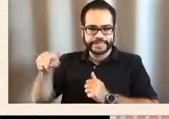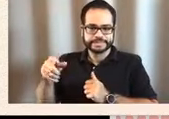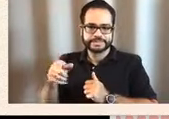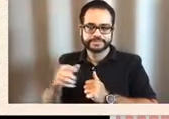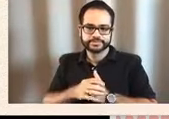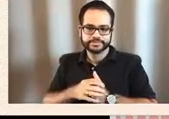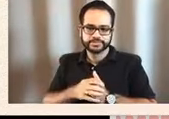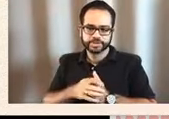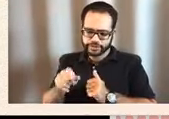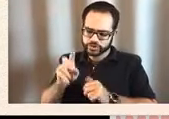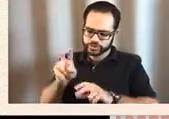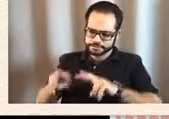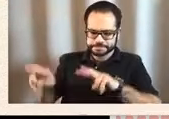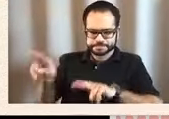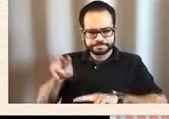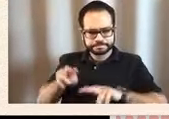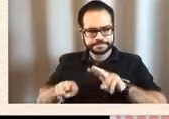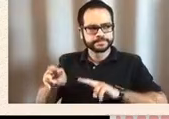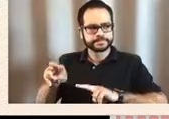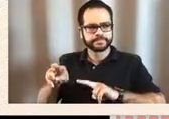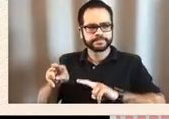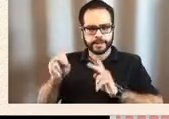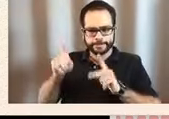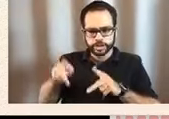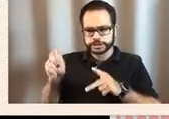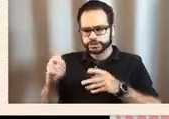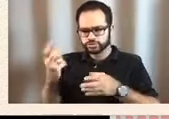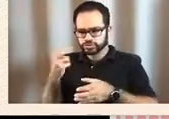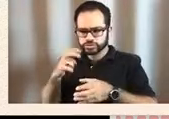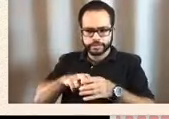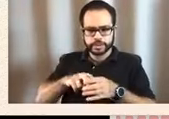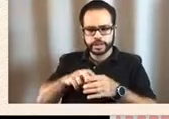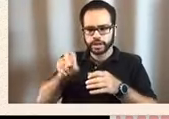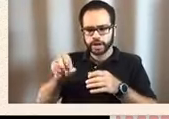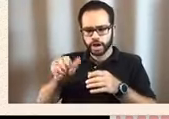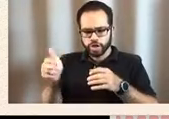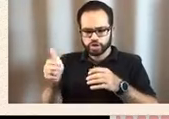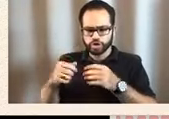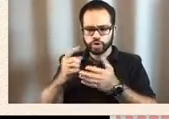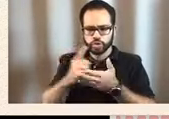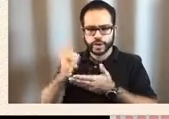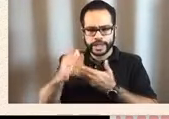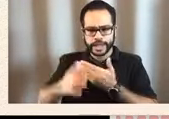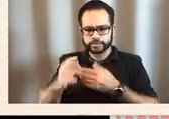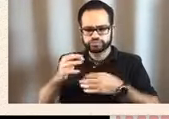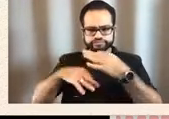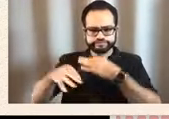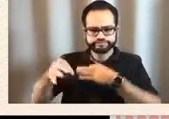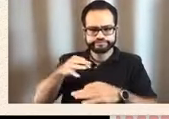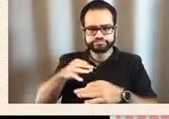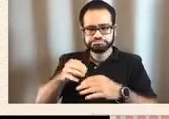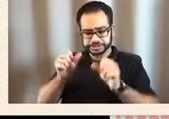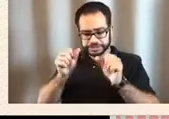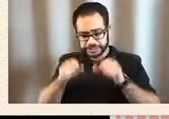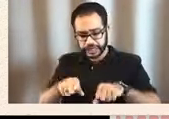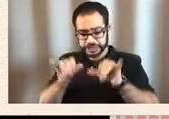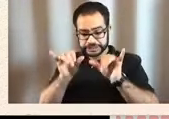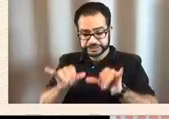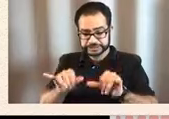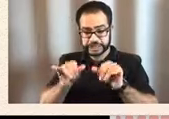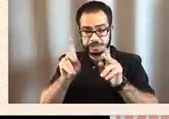of, does somebody need to step in every other weekend? Can the same person work the whole